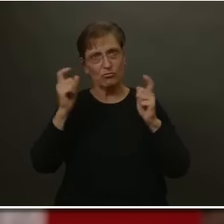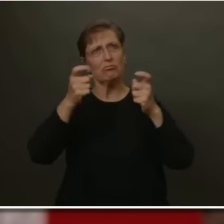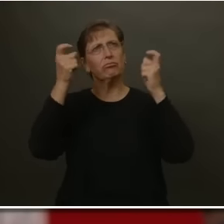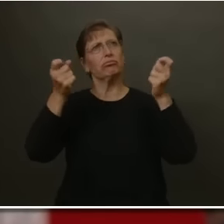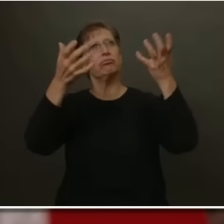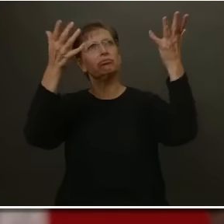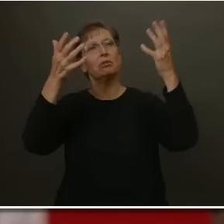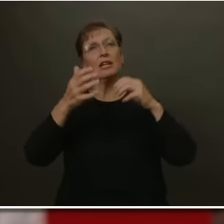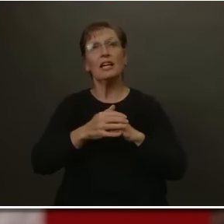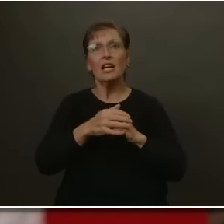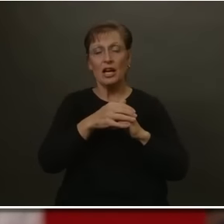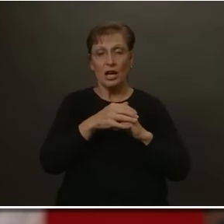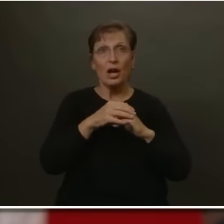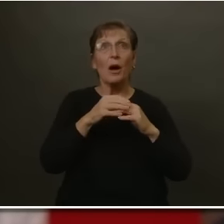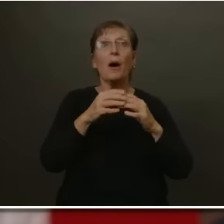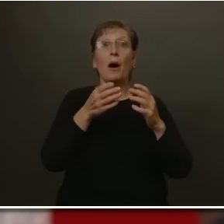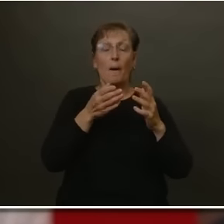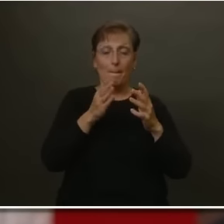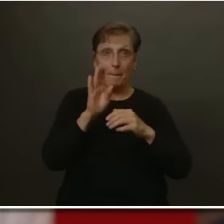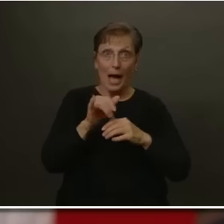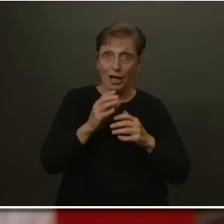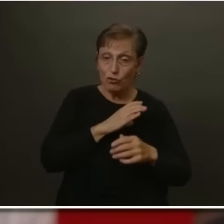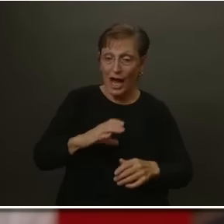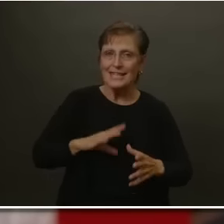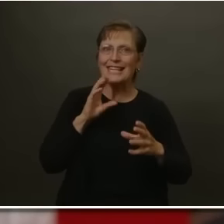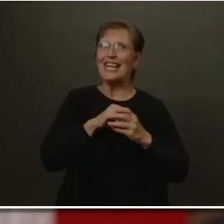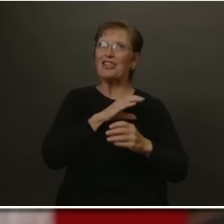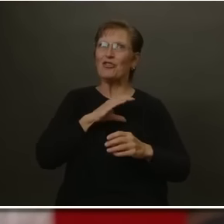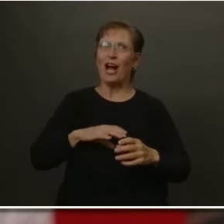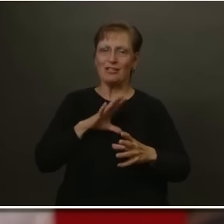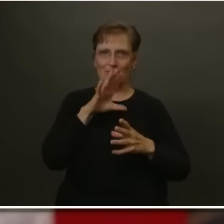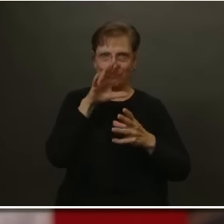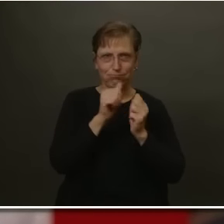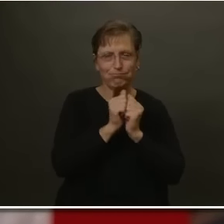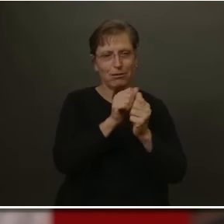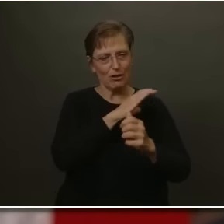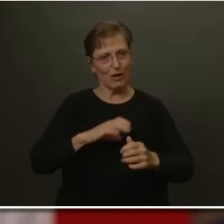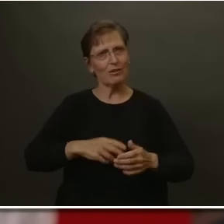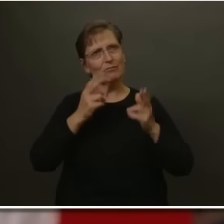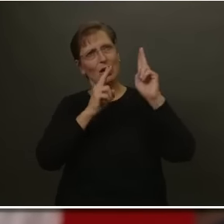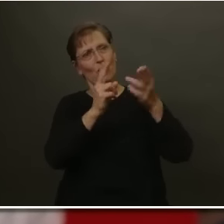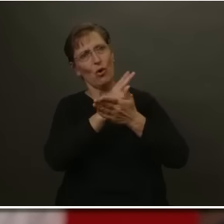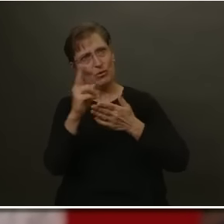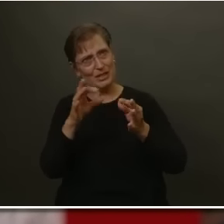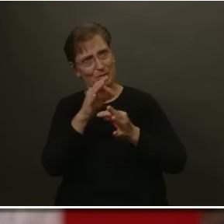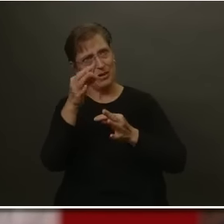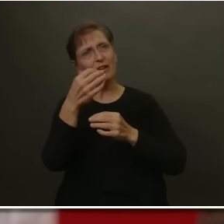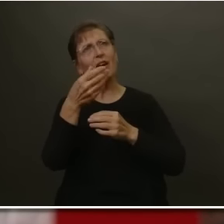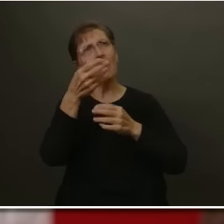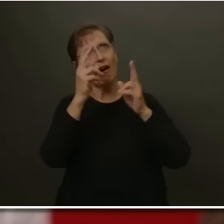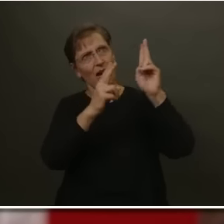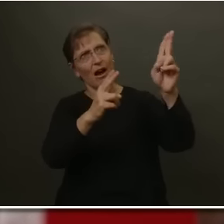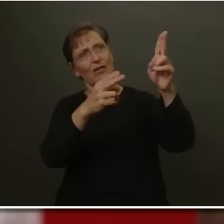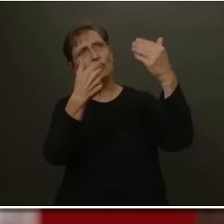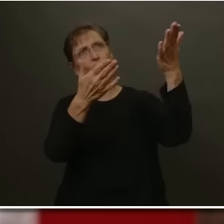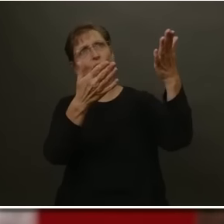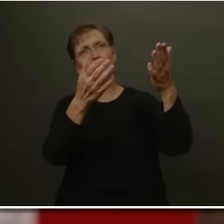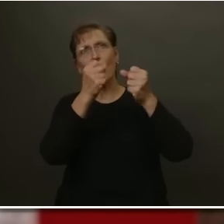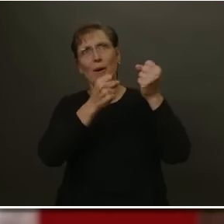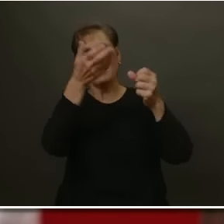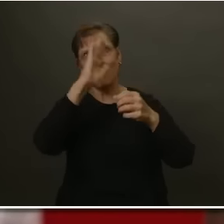Christ, and in Christ, in the unity of the Holy Spirit, all honor and glory is yours, Almighty God,